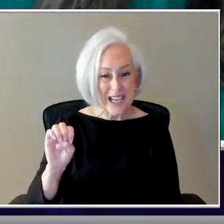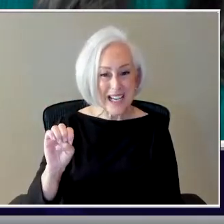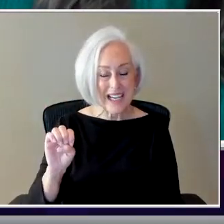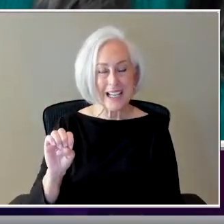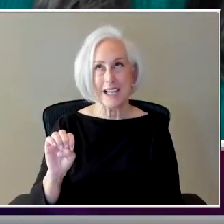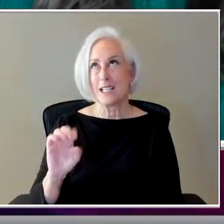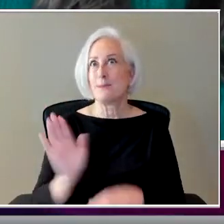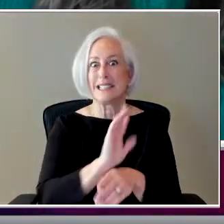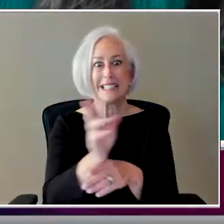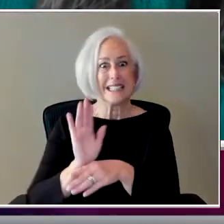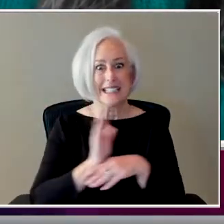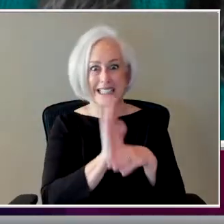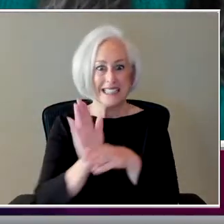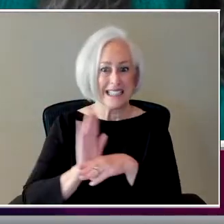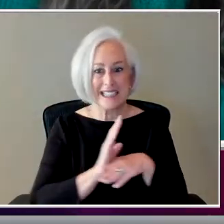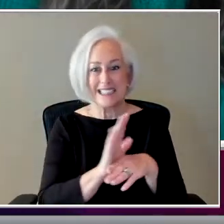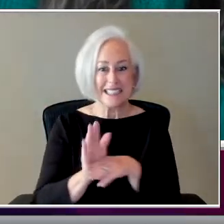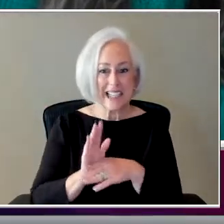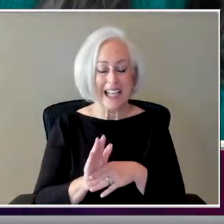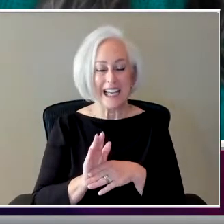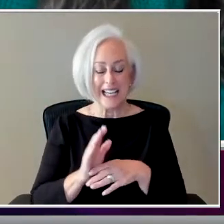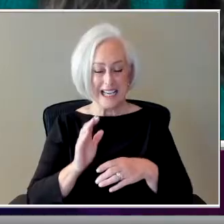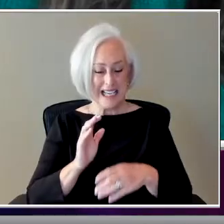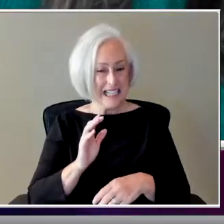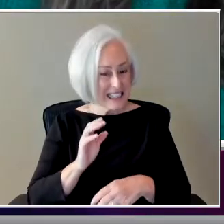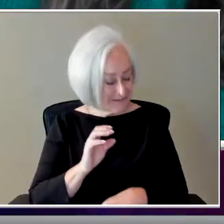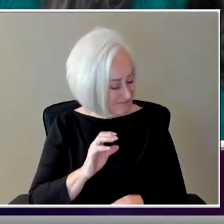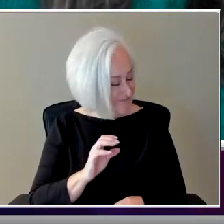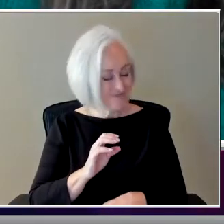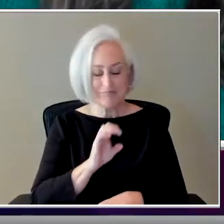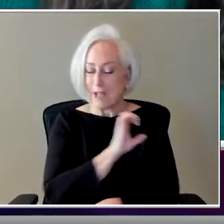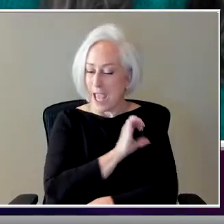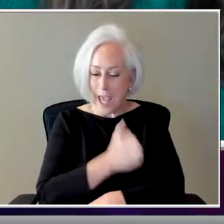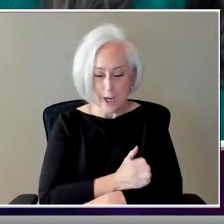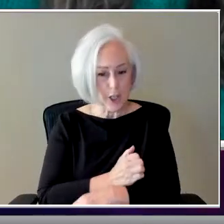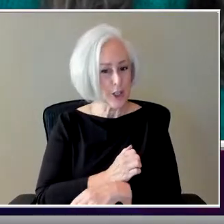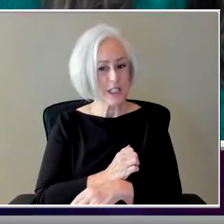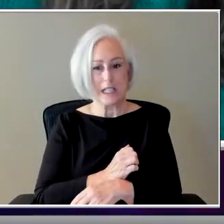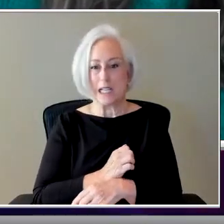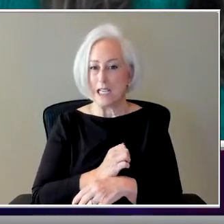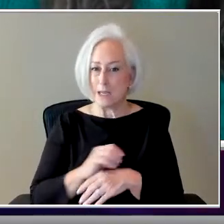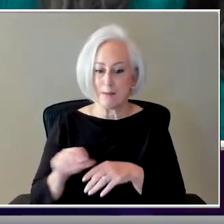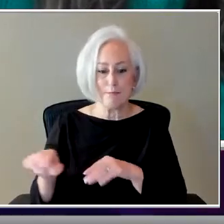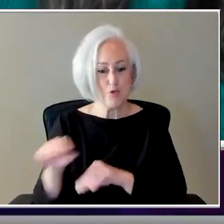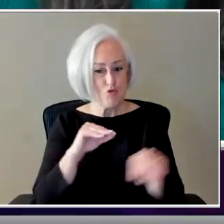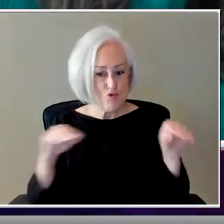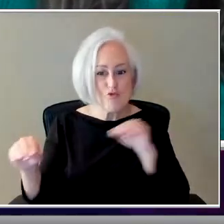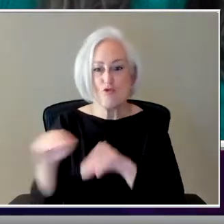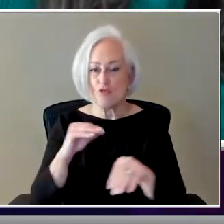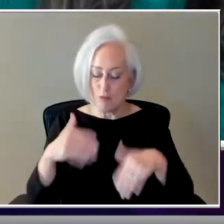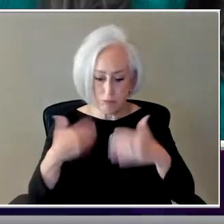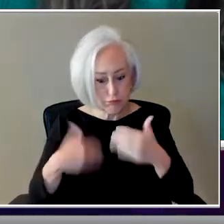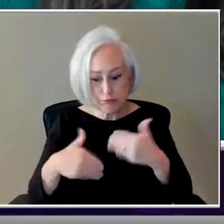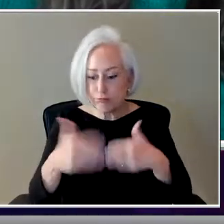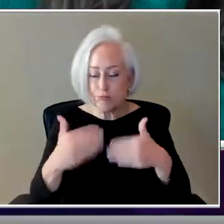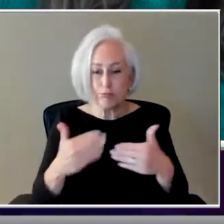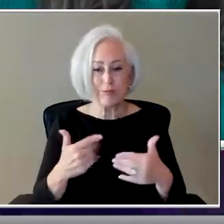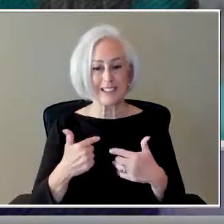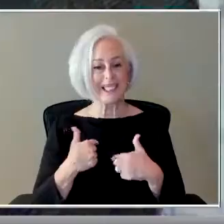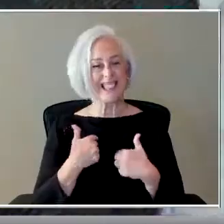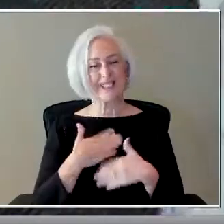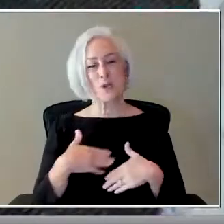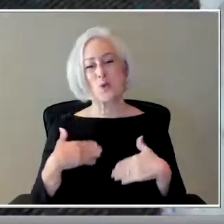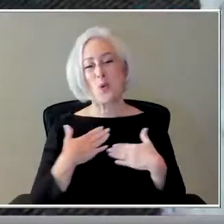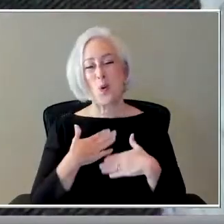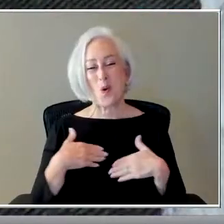rambunctious. She is energetic, very nosy, on the move constantly, and just a joy. She's